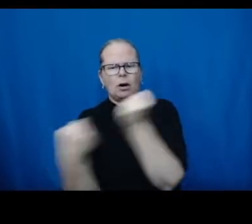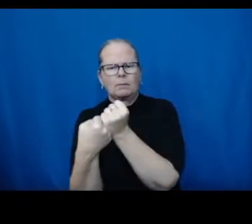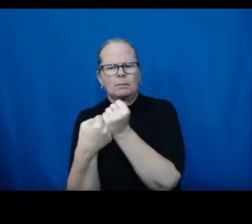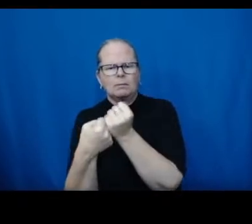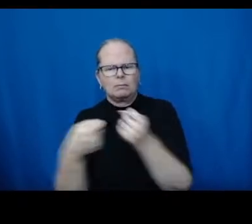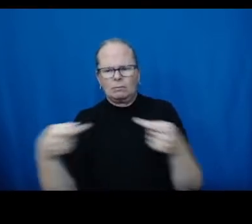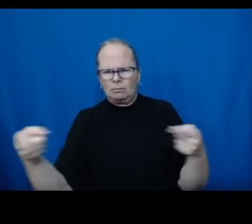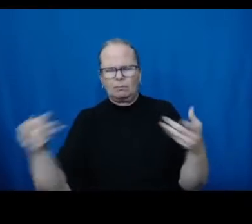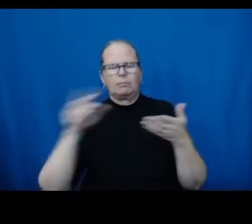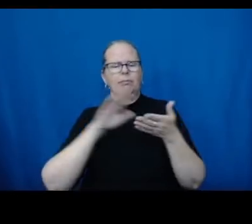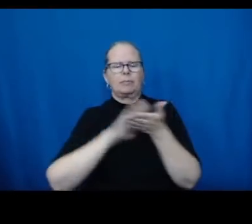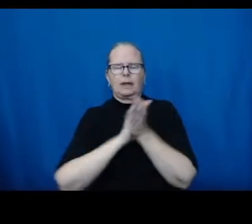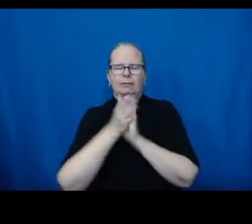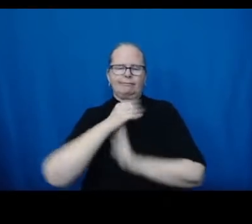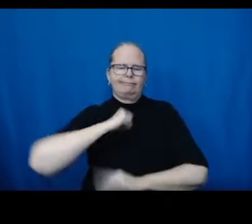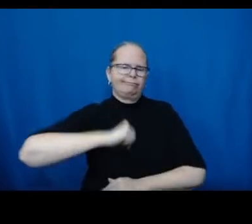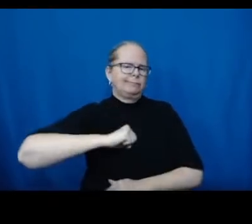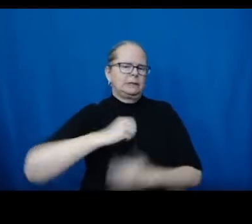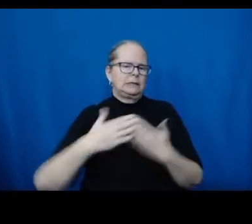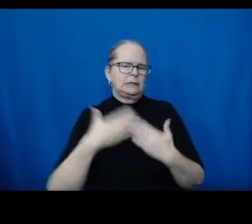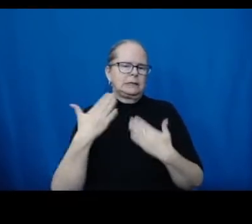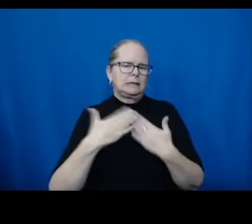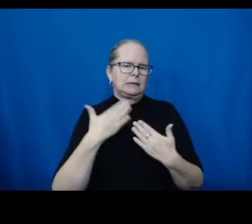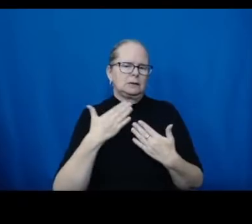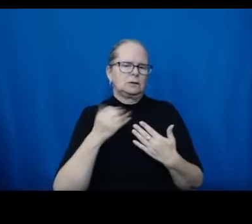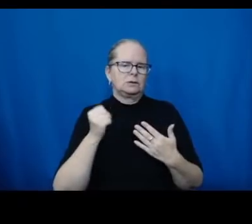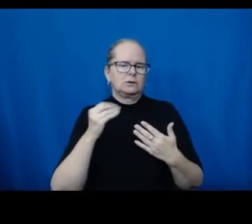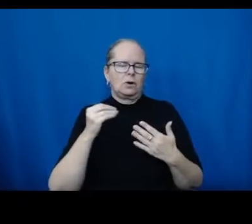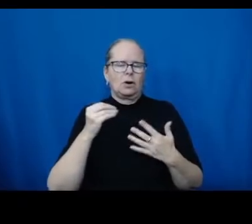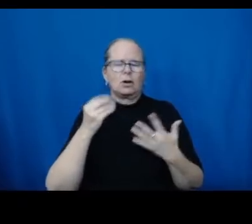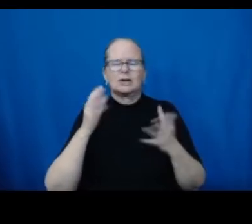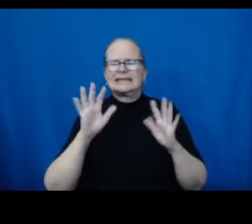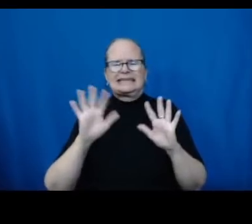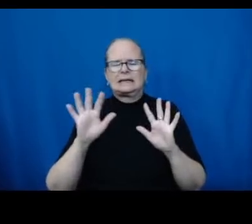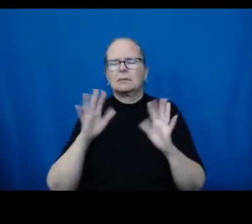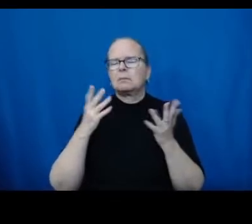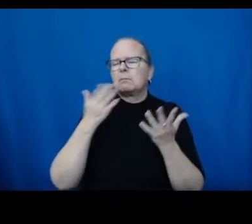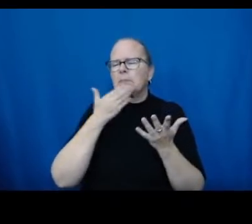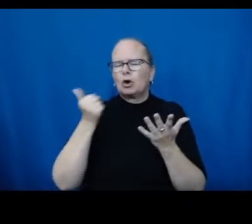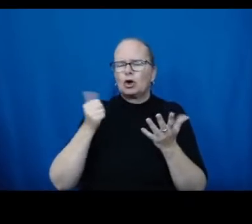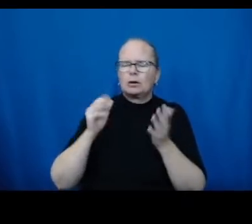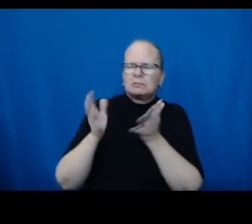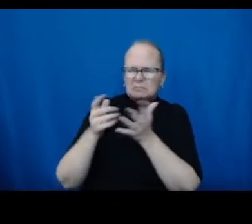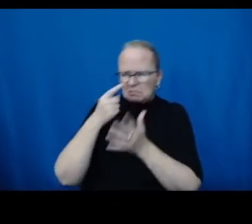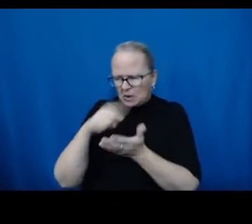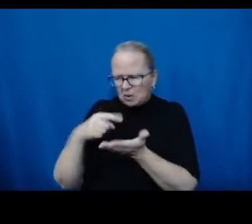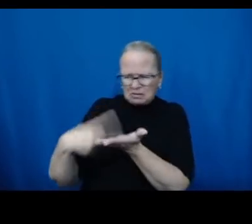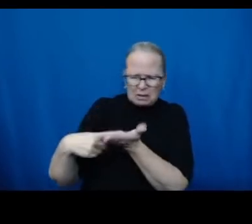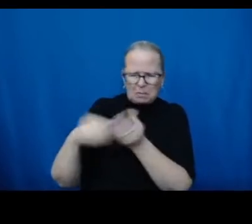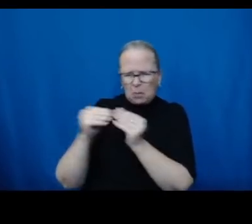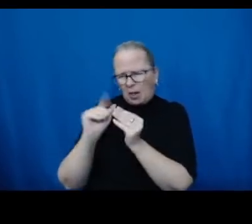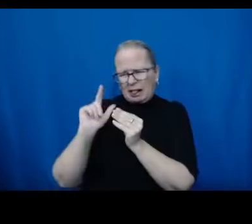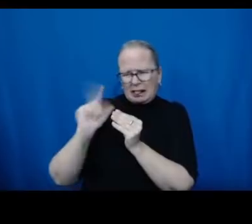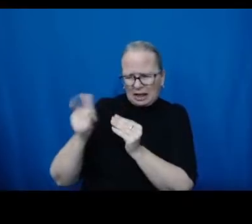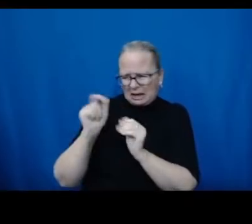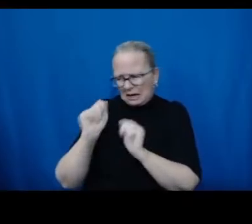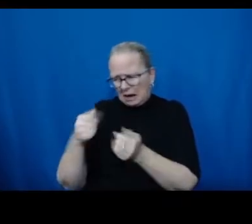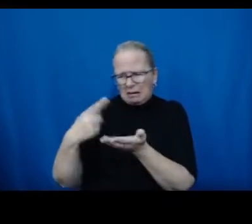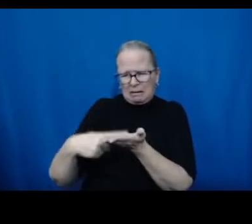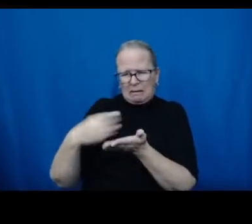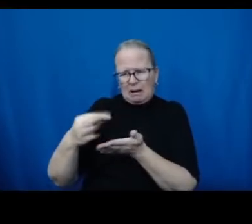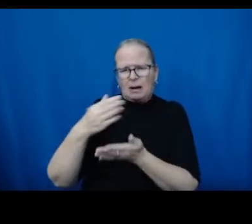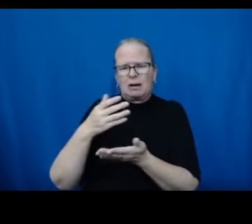like, if you all were talking to, non-medical men like me at home, who wants to help their family,